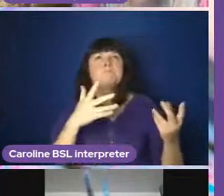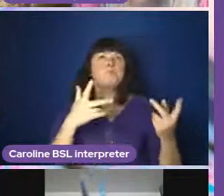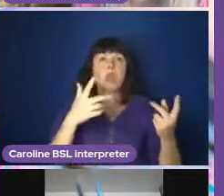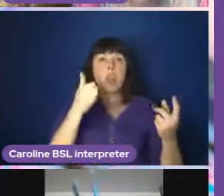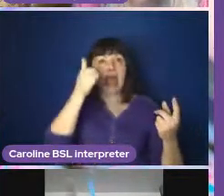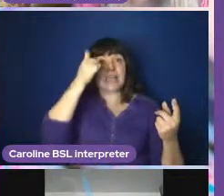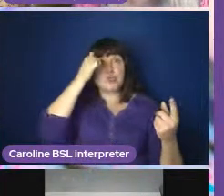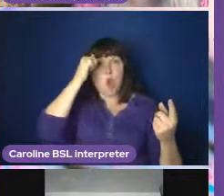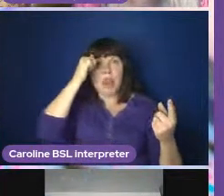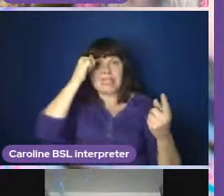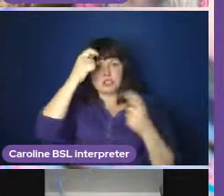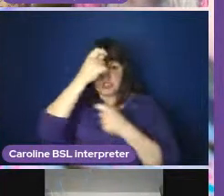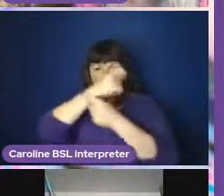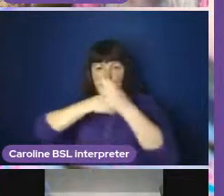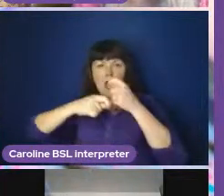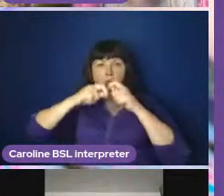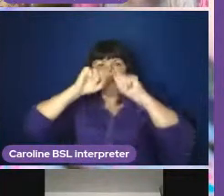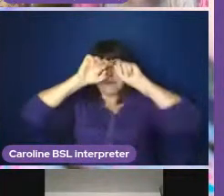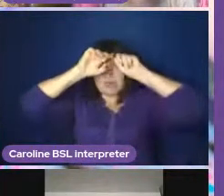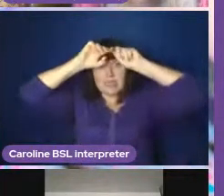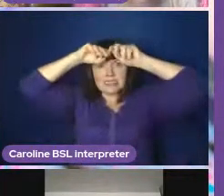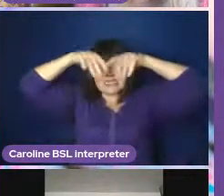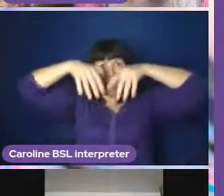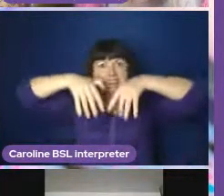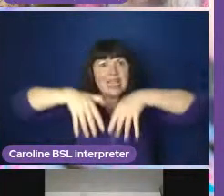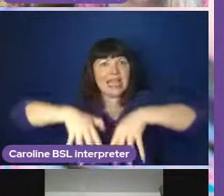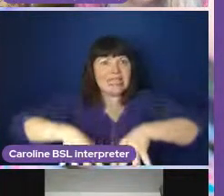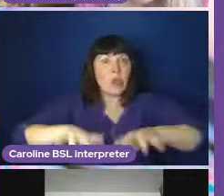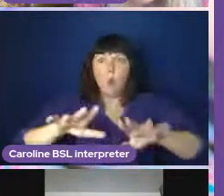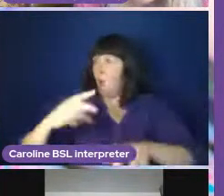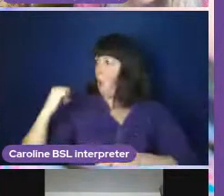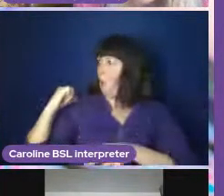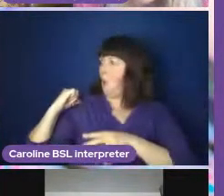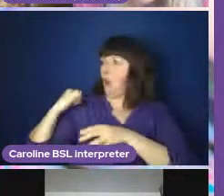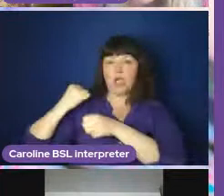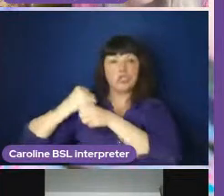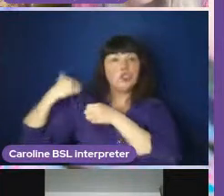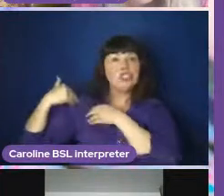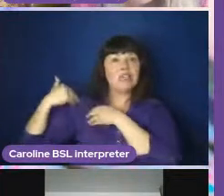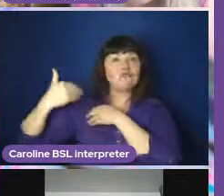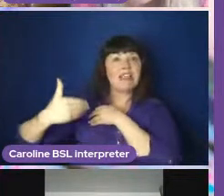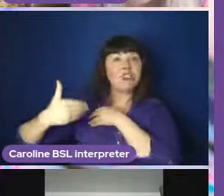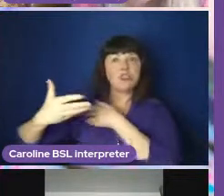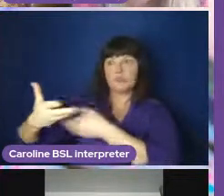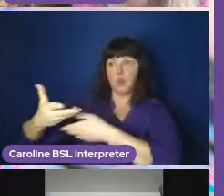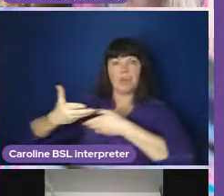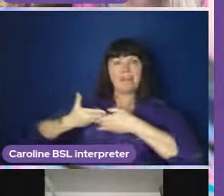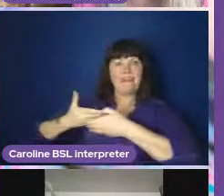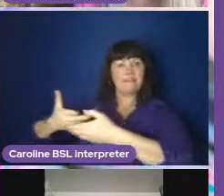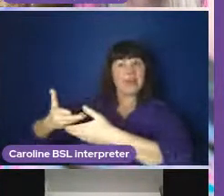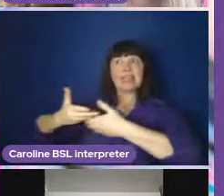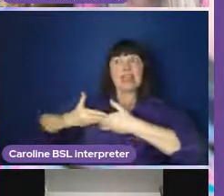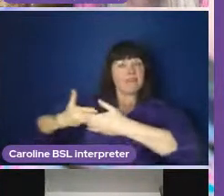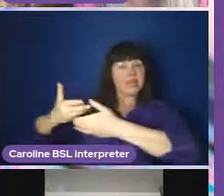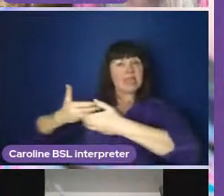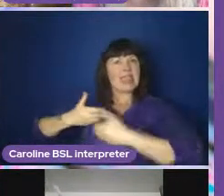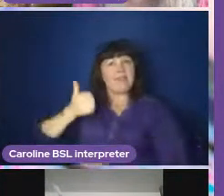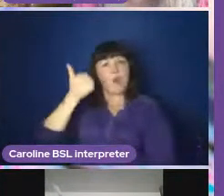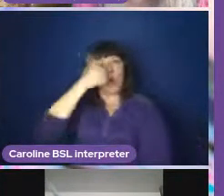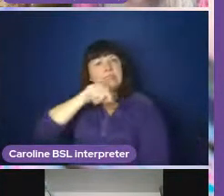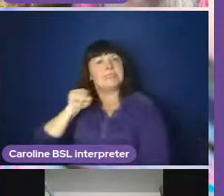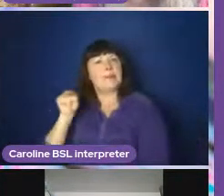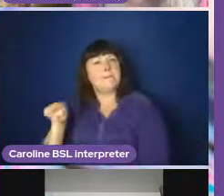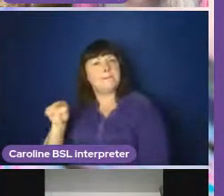knowledge down for generations. Cascading knowledge. We cannot cascade